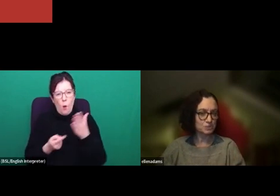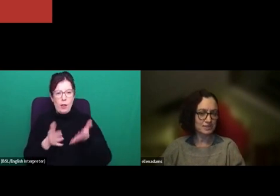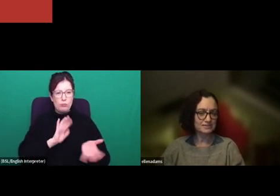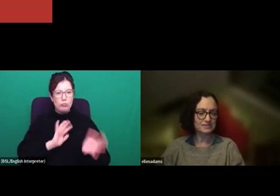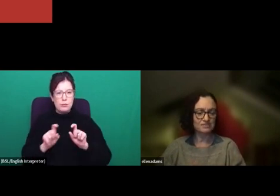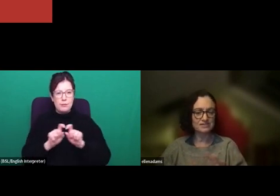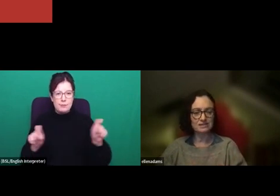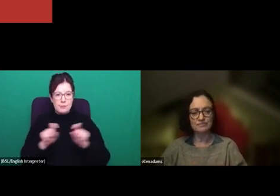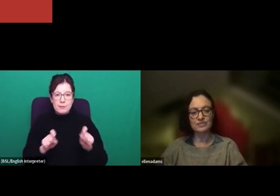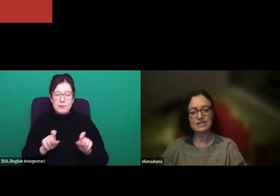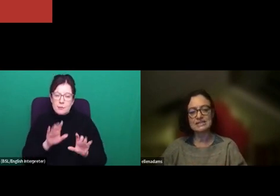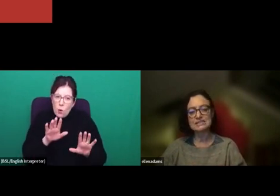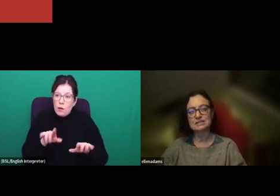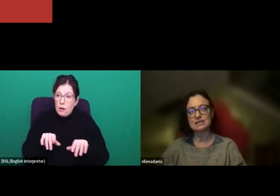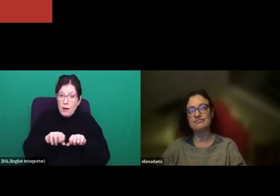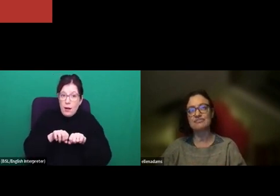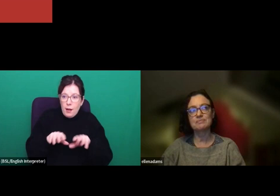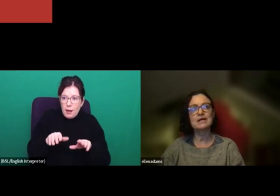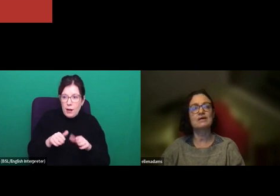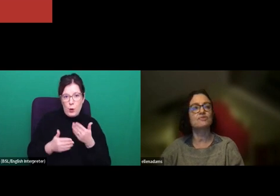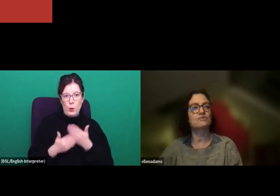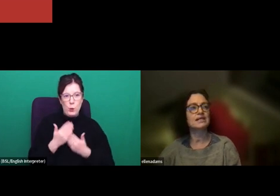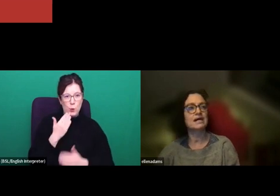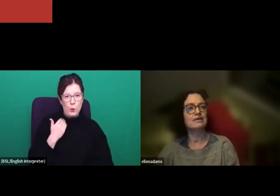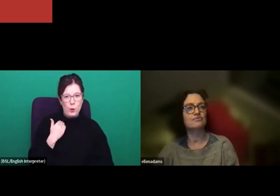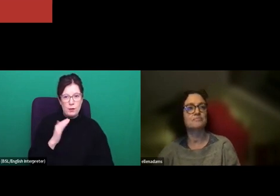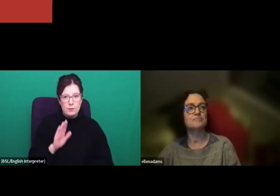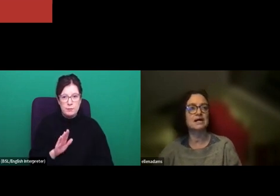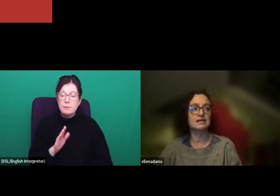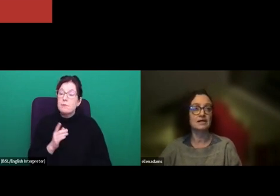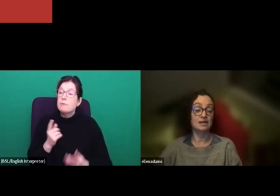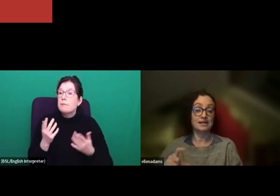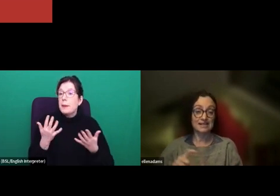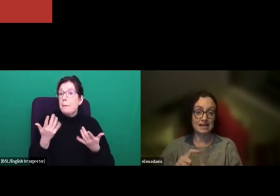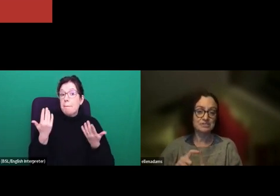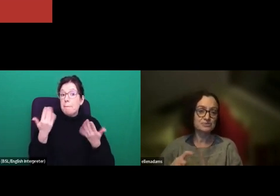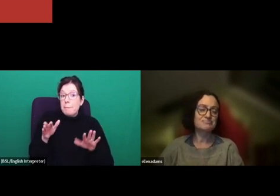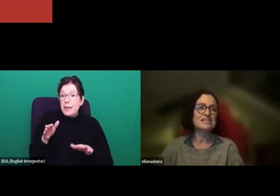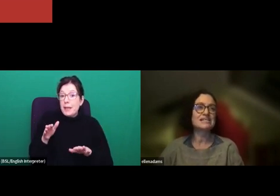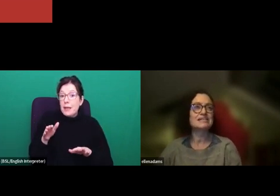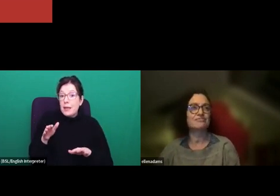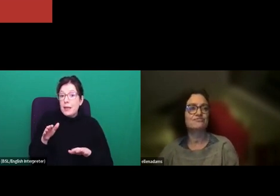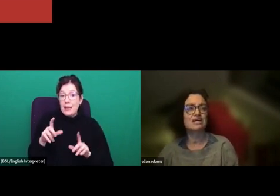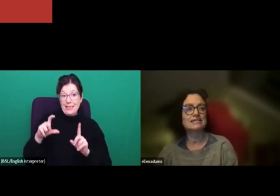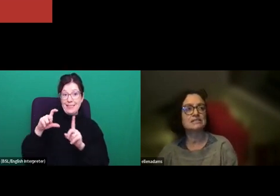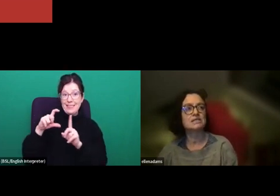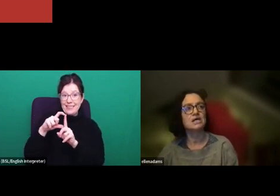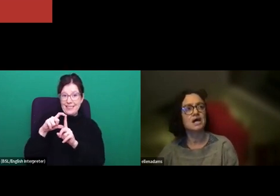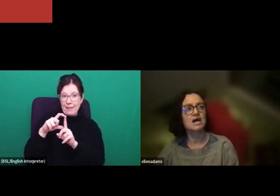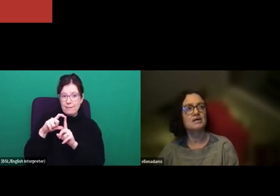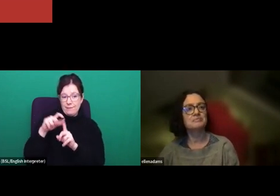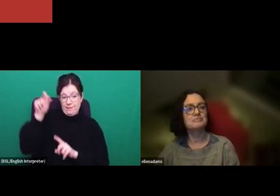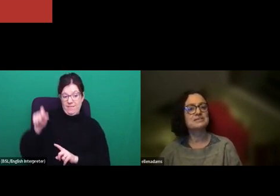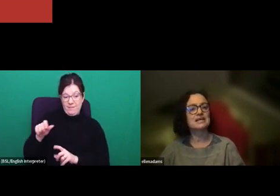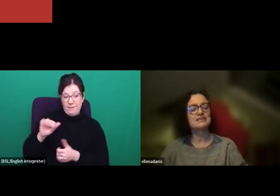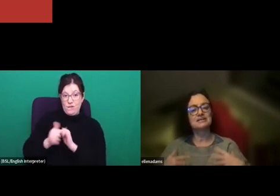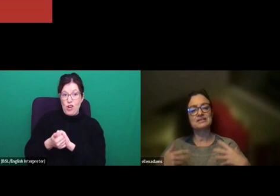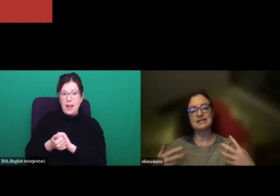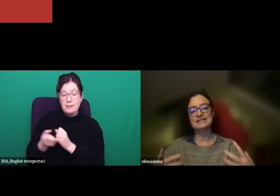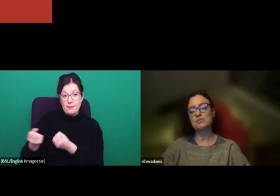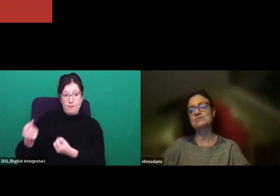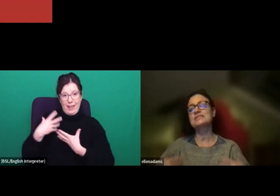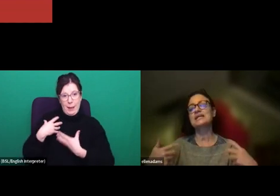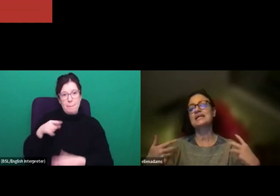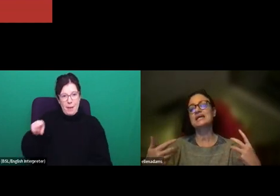still being tweaked. There are some things like feedback I've already had from a capital D deaf friend saying